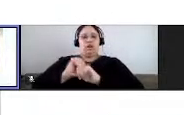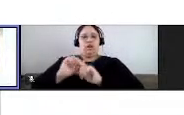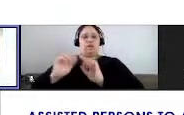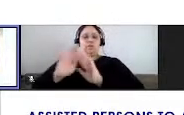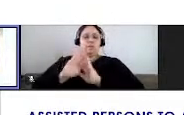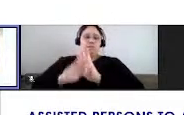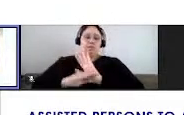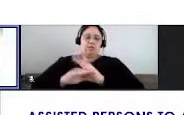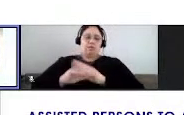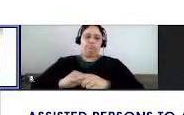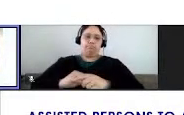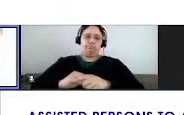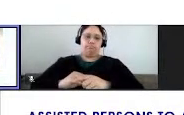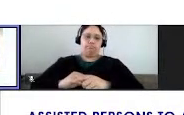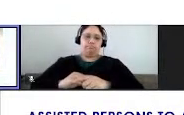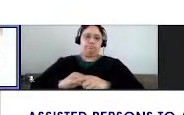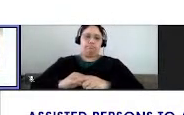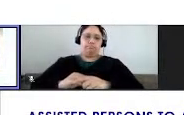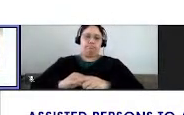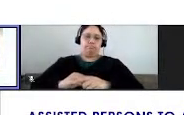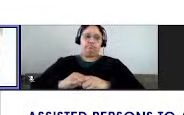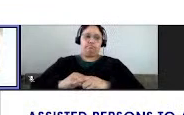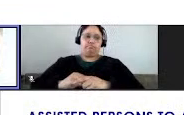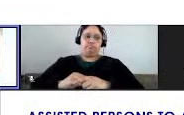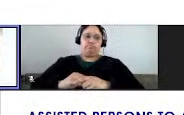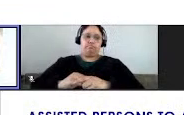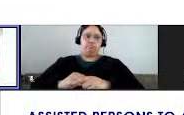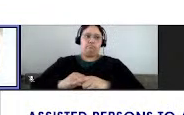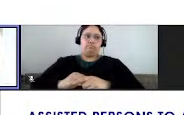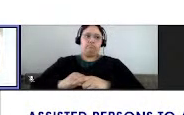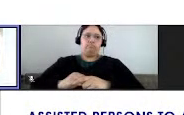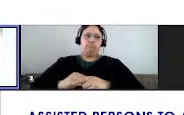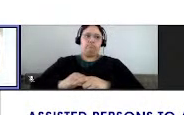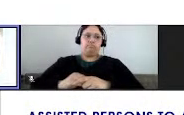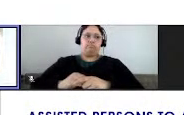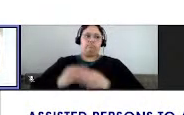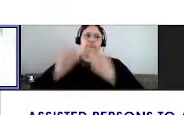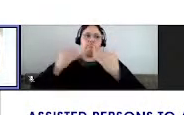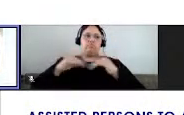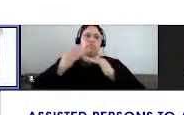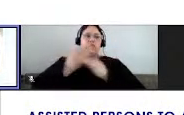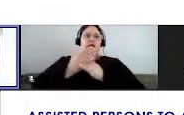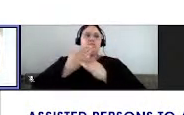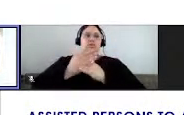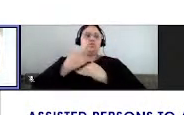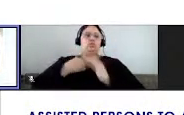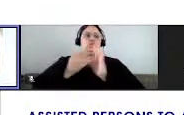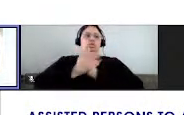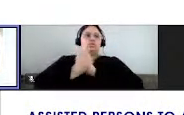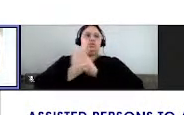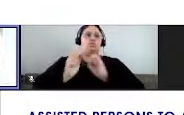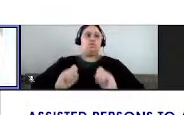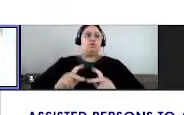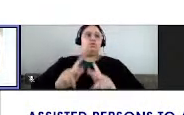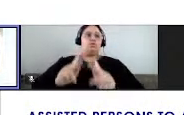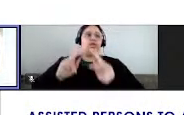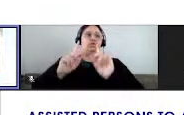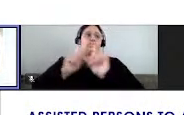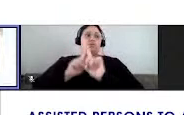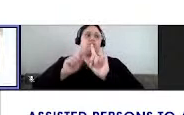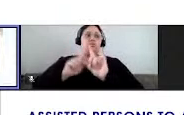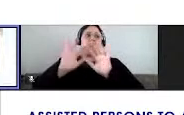programs. With regard to the access to skill opportunities, as a whole, the